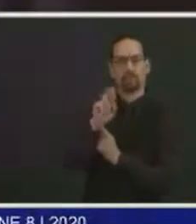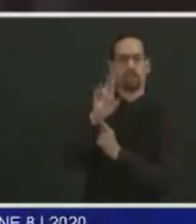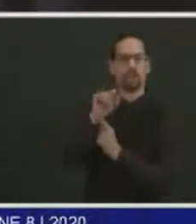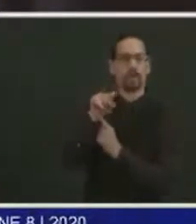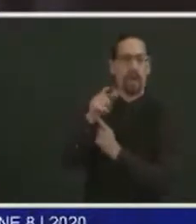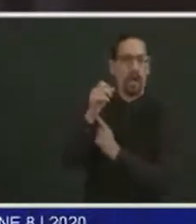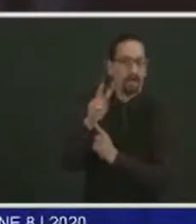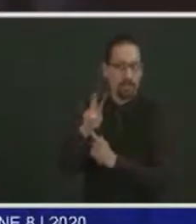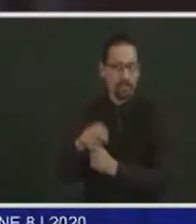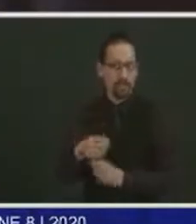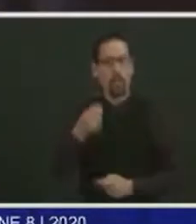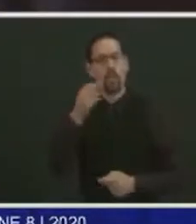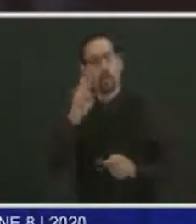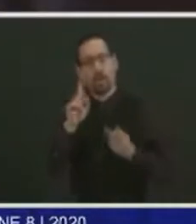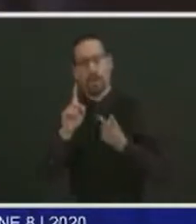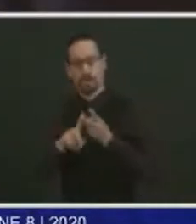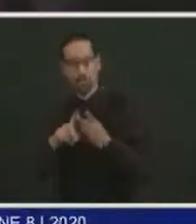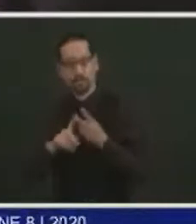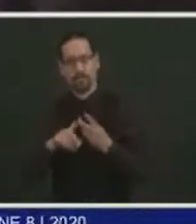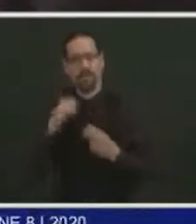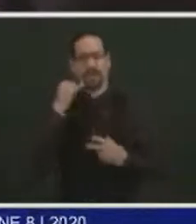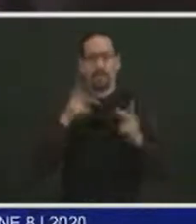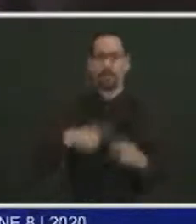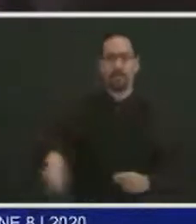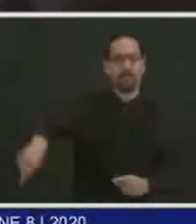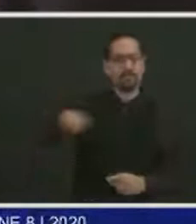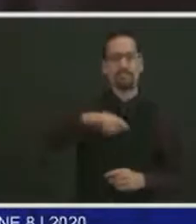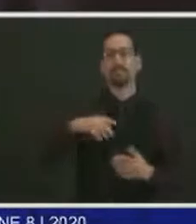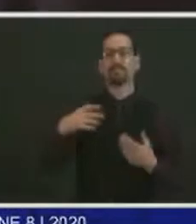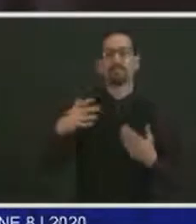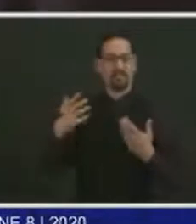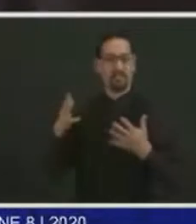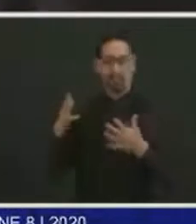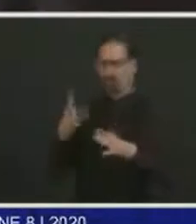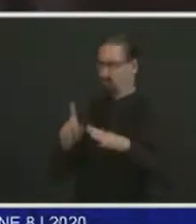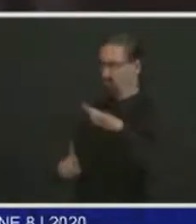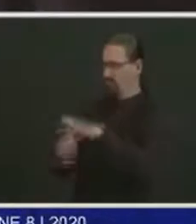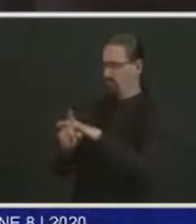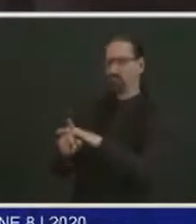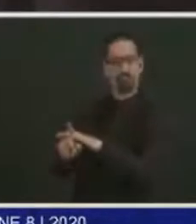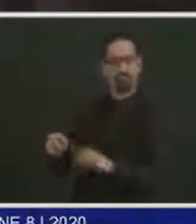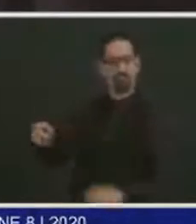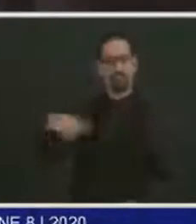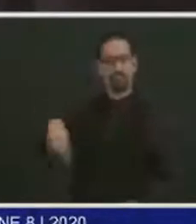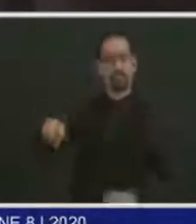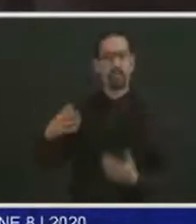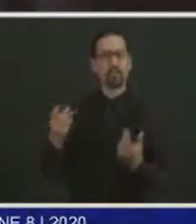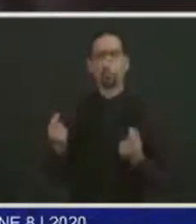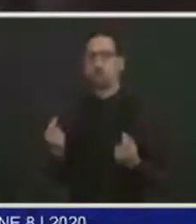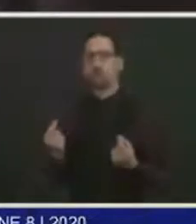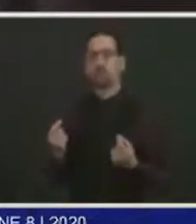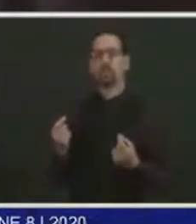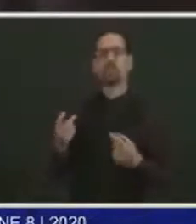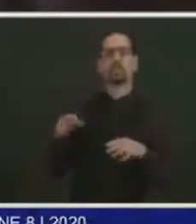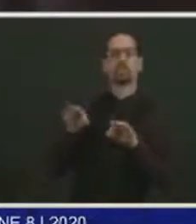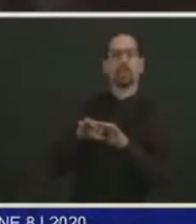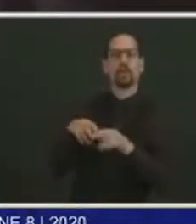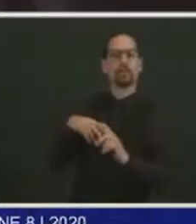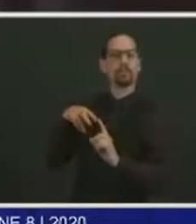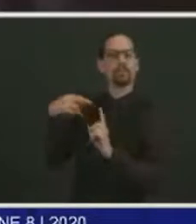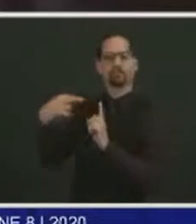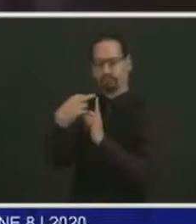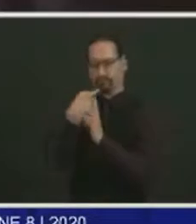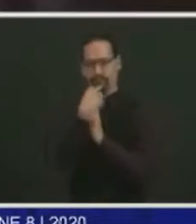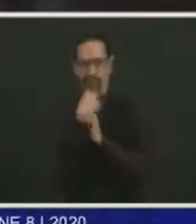attended one of the events to make sure that you continue to monitor for symptoms